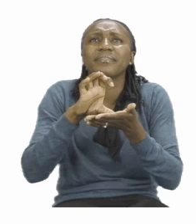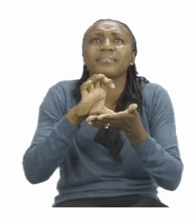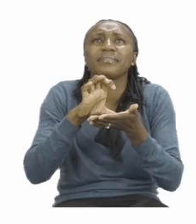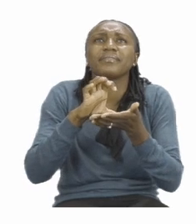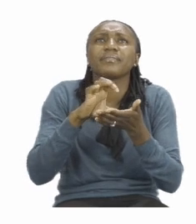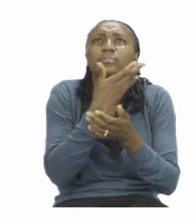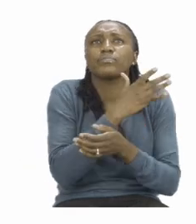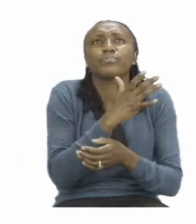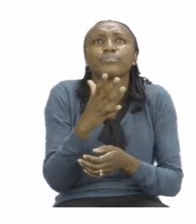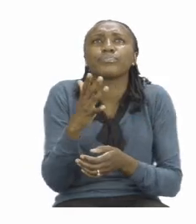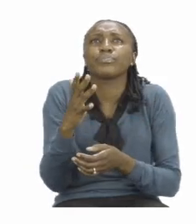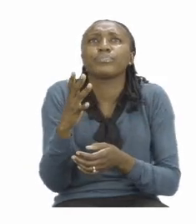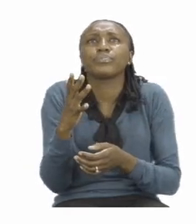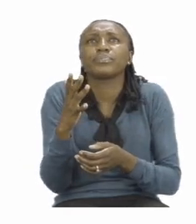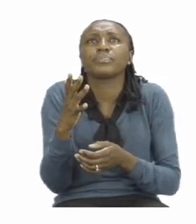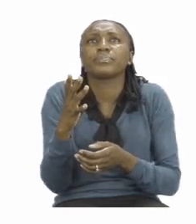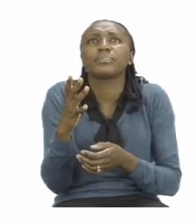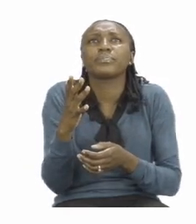water.